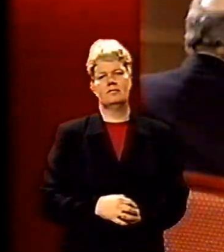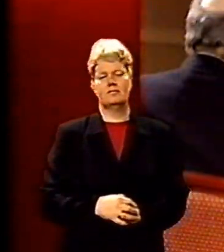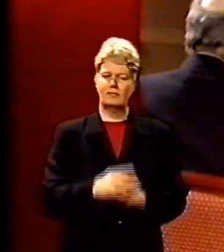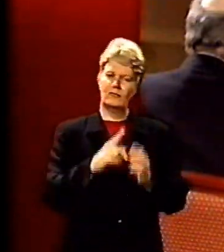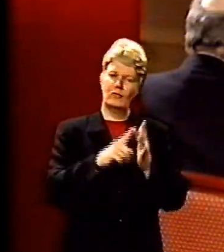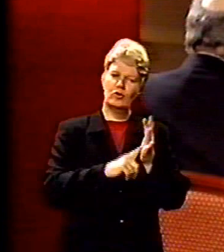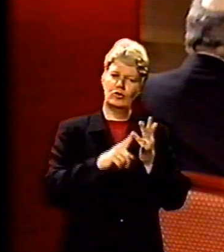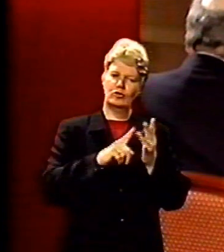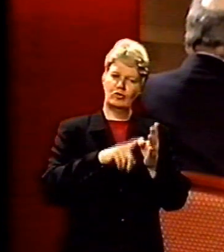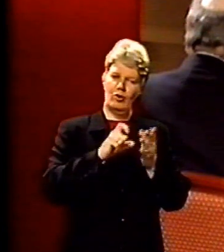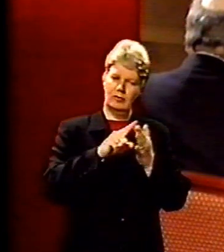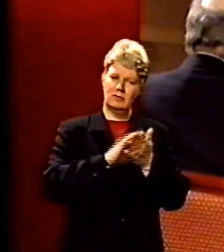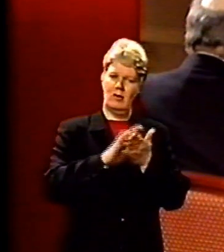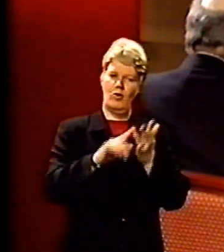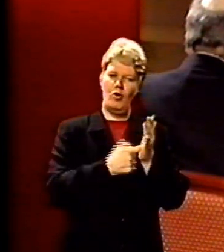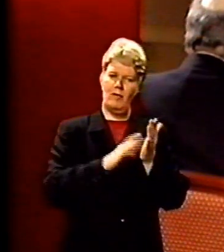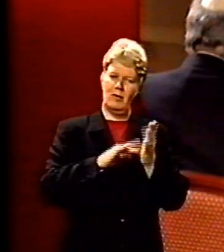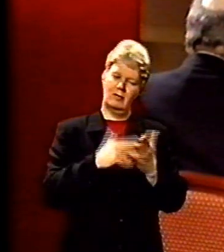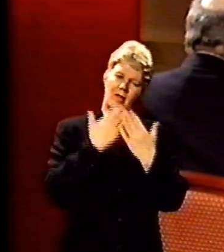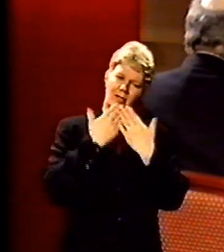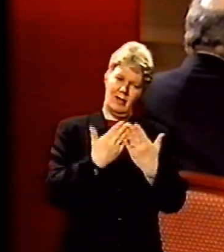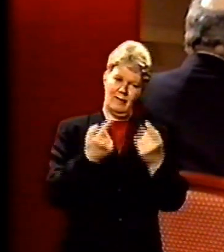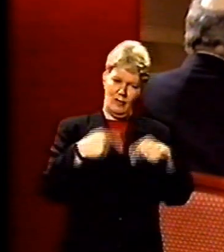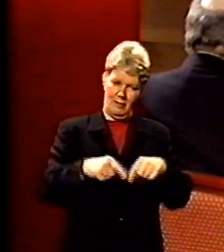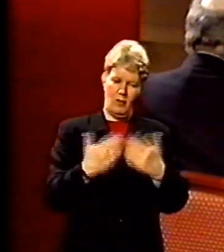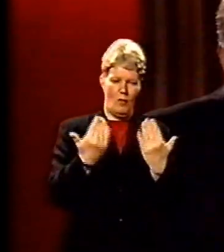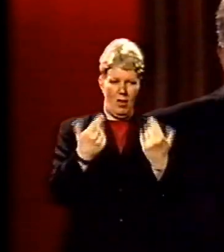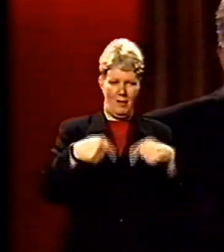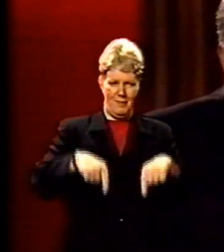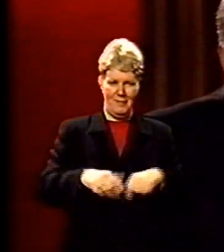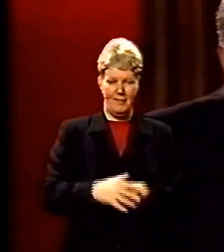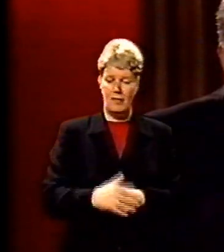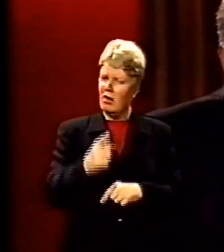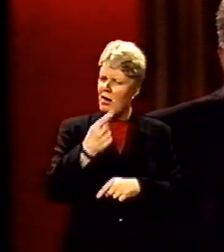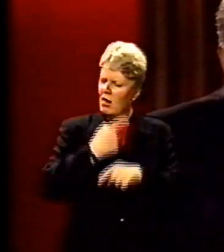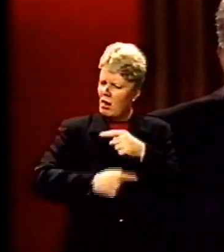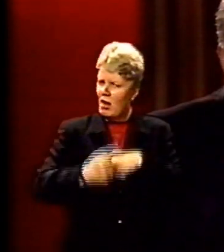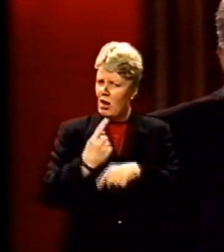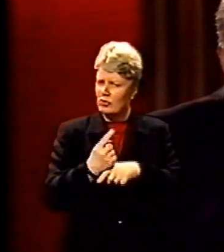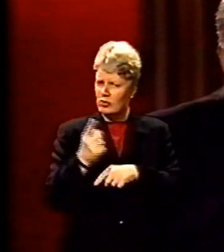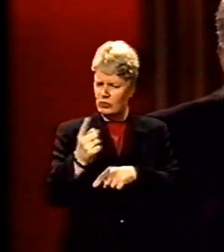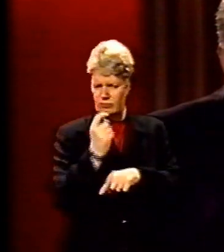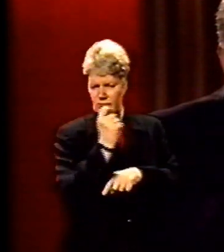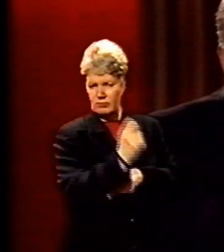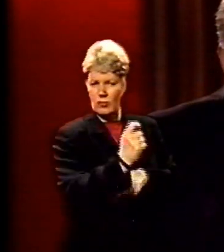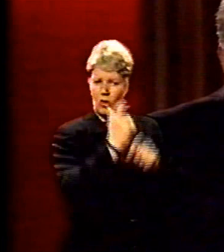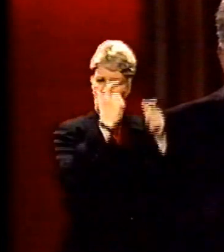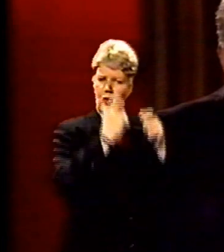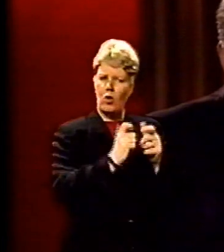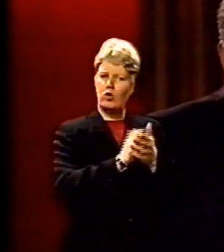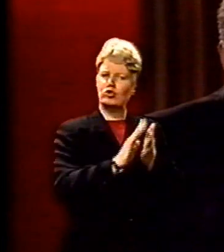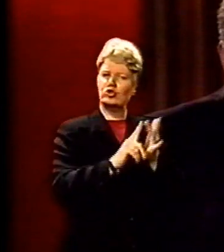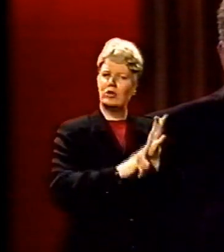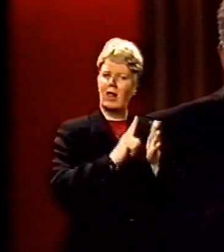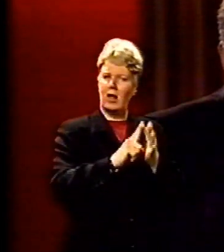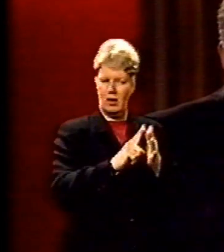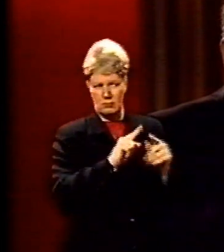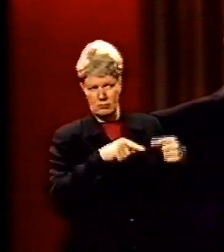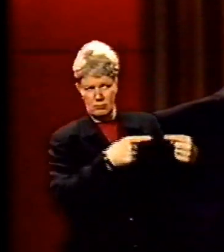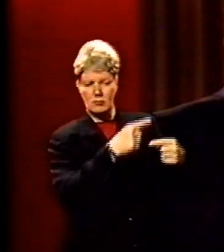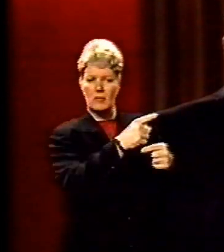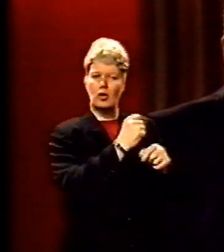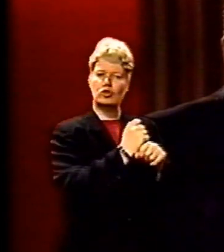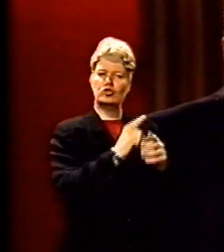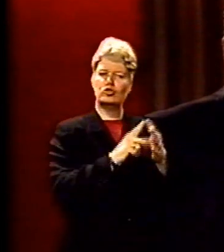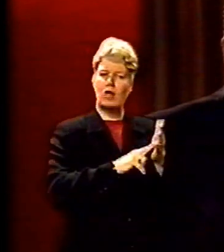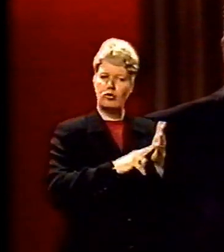Joyce Holman, a very warm welcome to the program. Thank you very much, Tim. Last year you filed suit in Chilean courts against General Pinochet. You